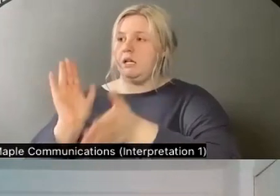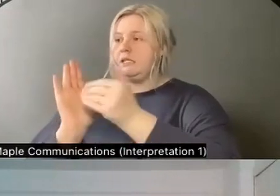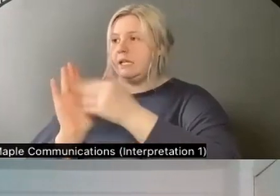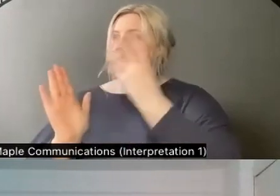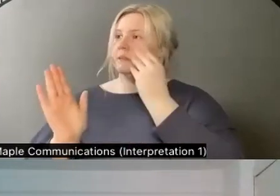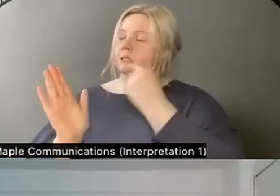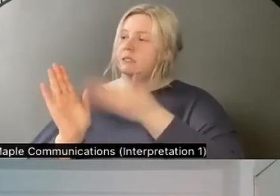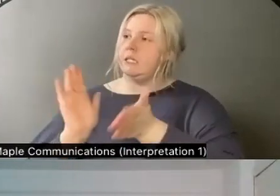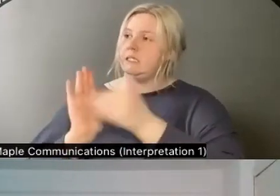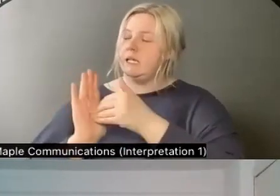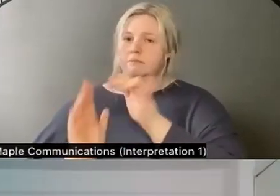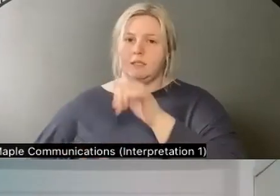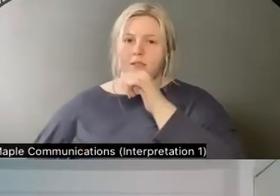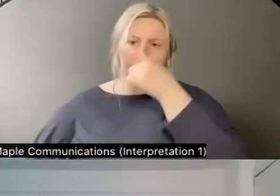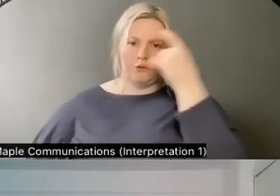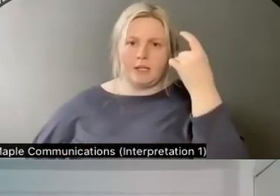unnecessary.